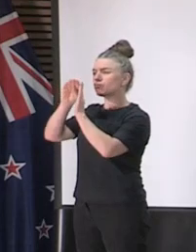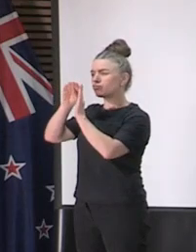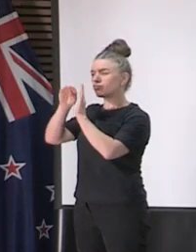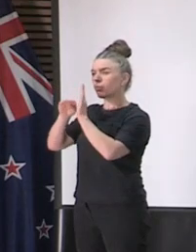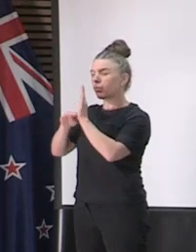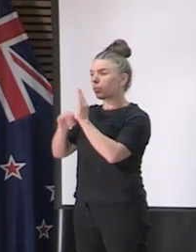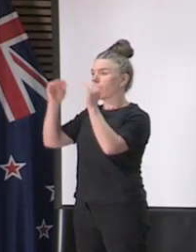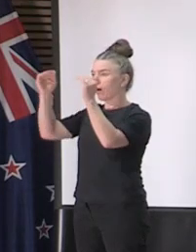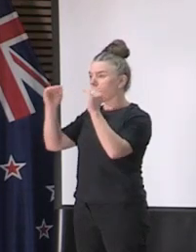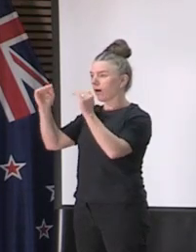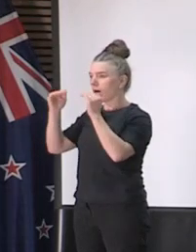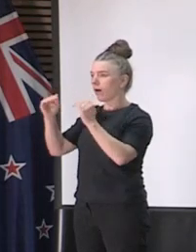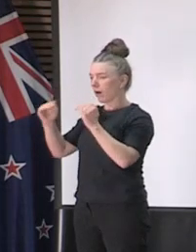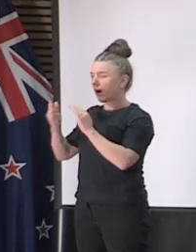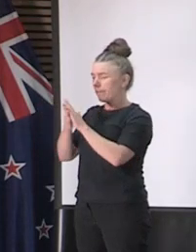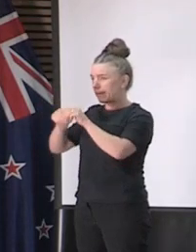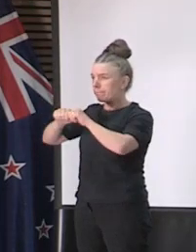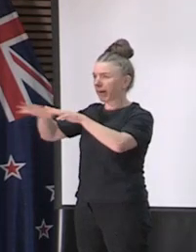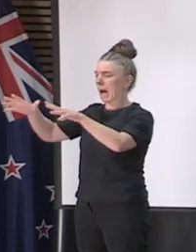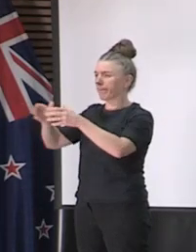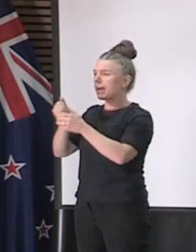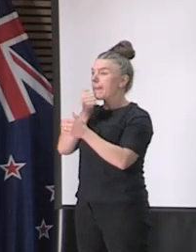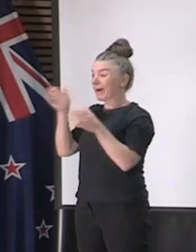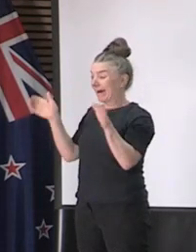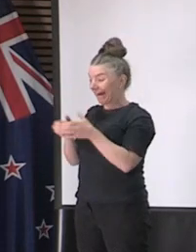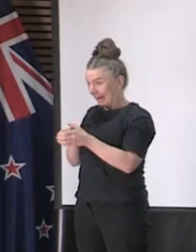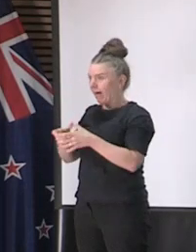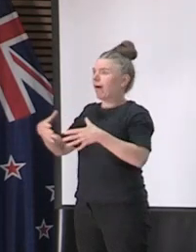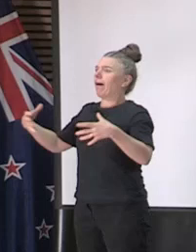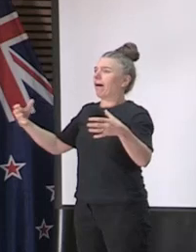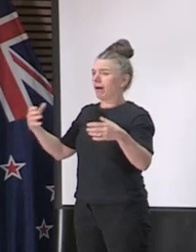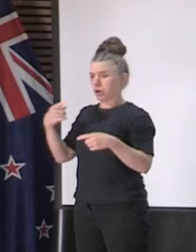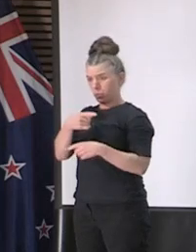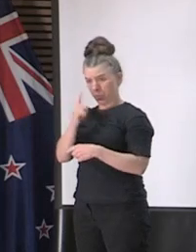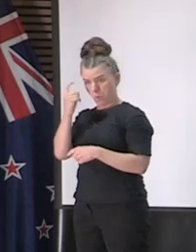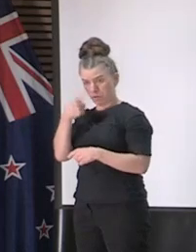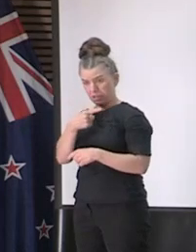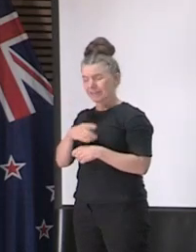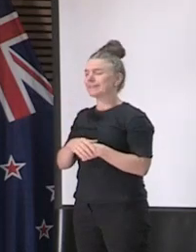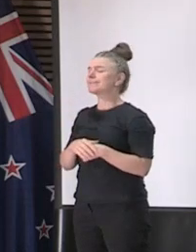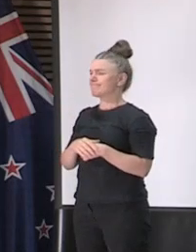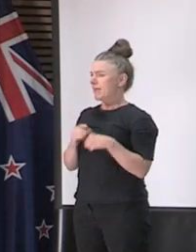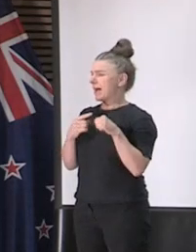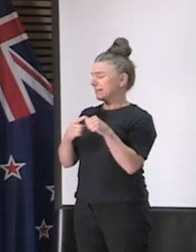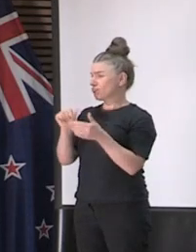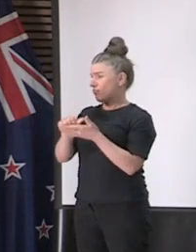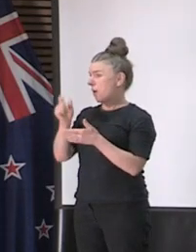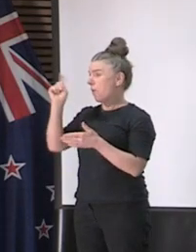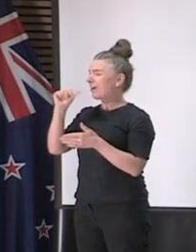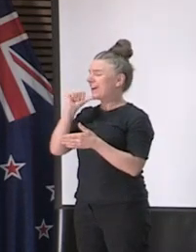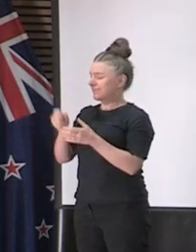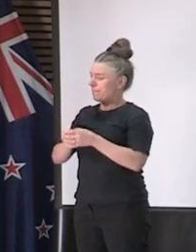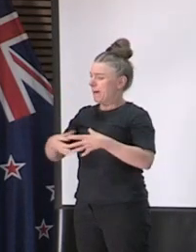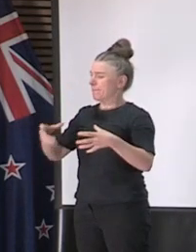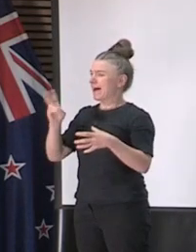concerned about at level two? What will be keeping you up at night? Yeah, and flare-ups are a concern. Second waves are a concern. And you see, you know,